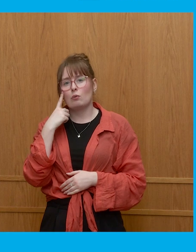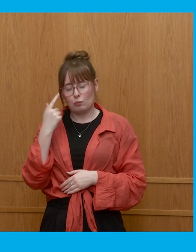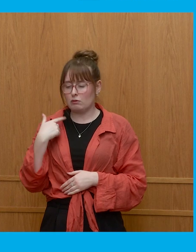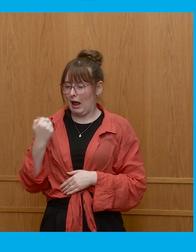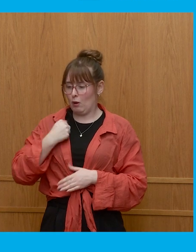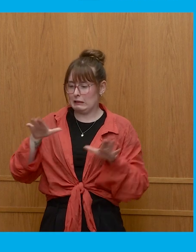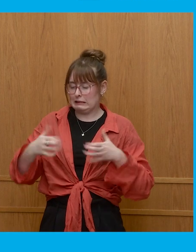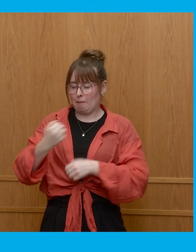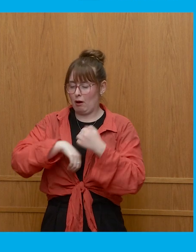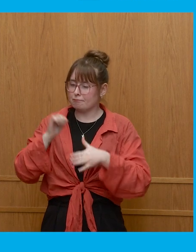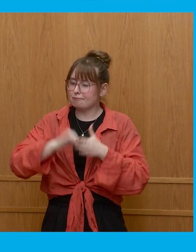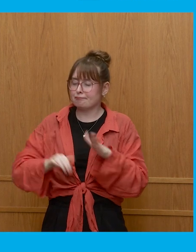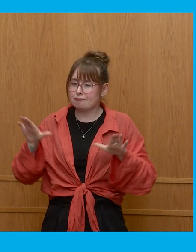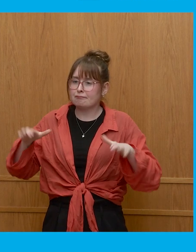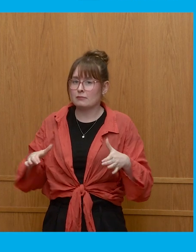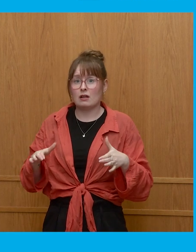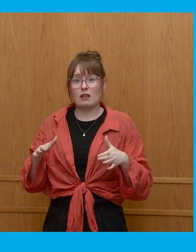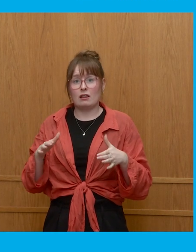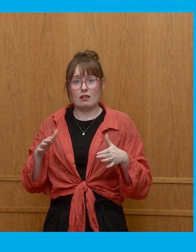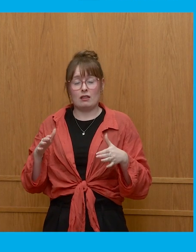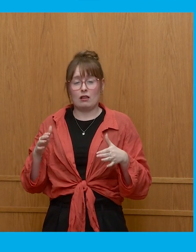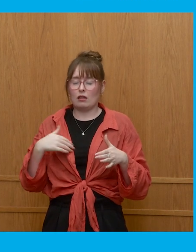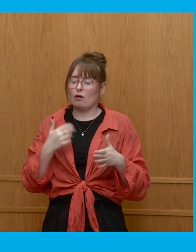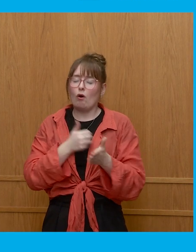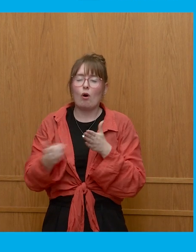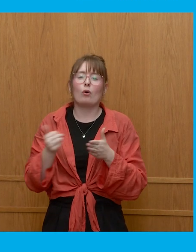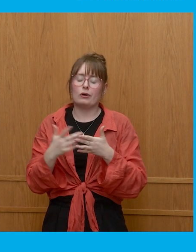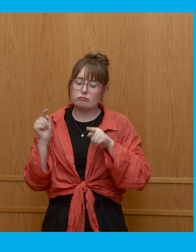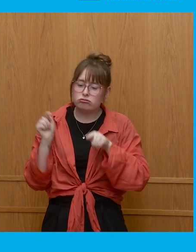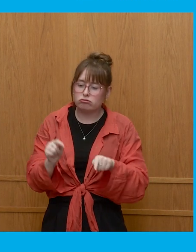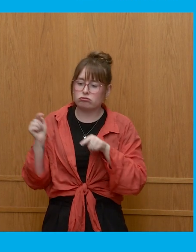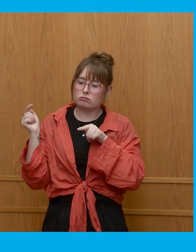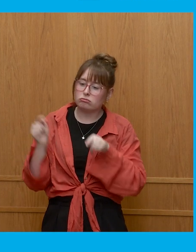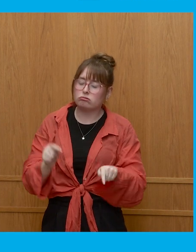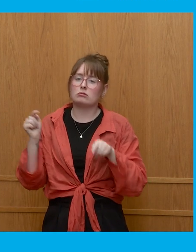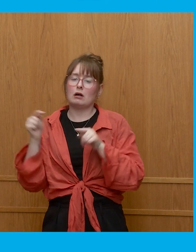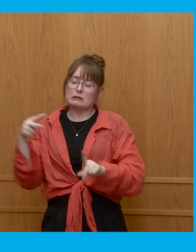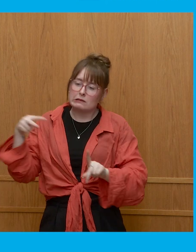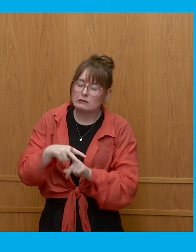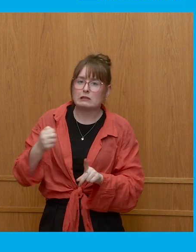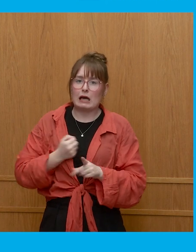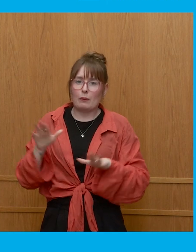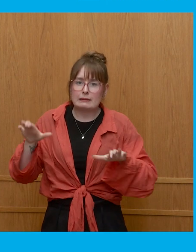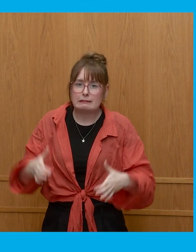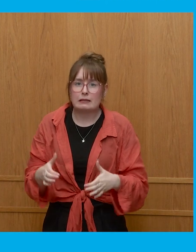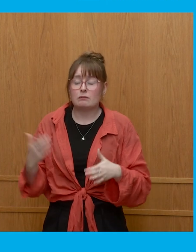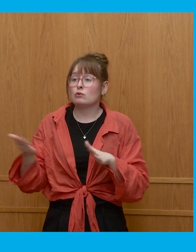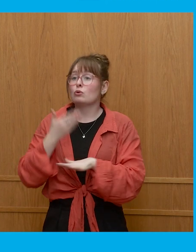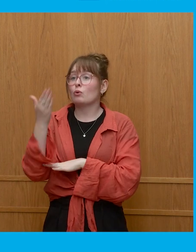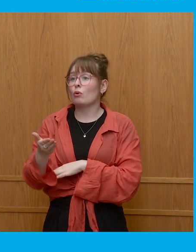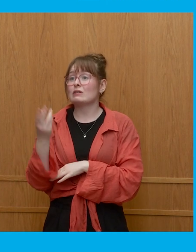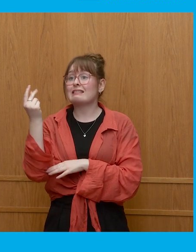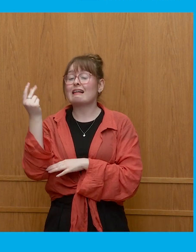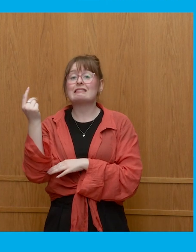in Edinburgh. The attack, the constant attack. You would get in a taxi to go down to site, and the